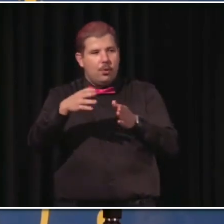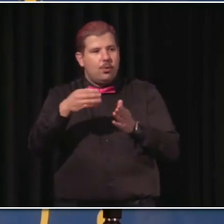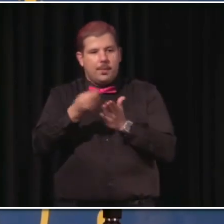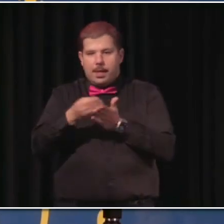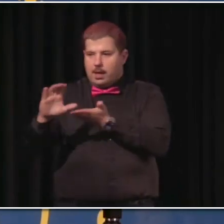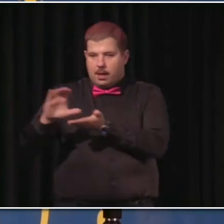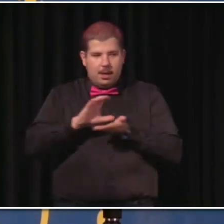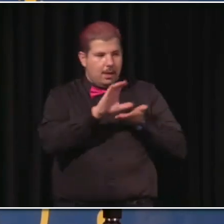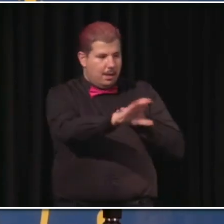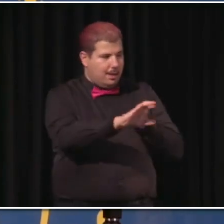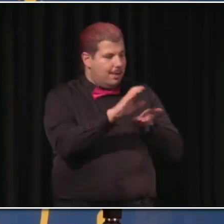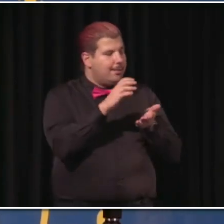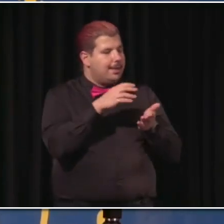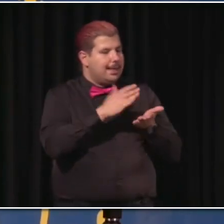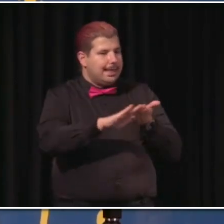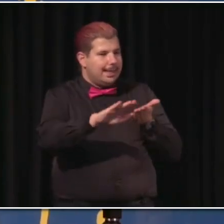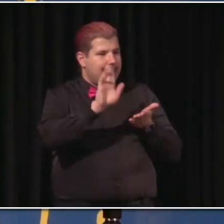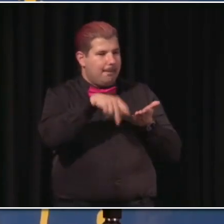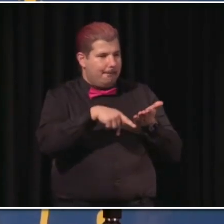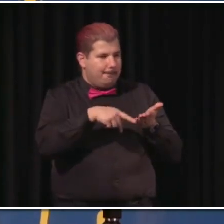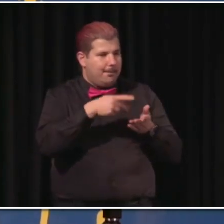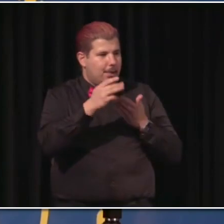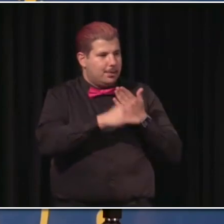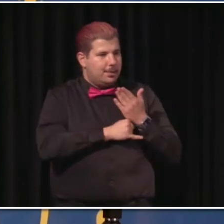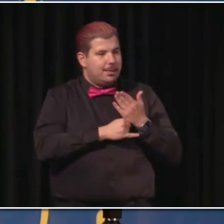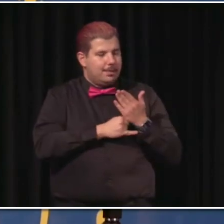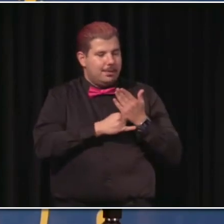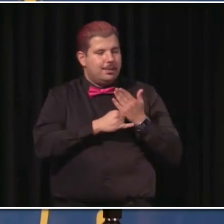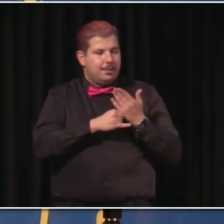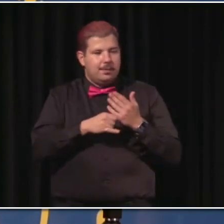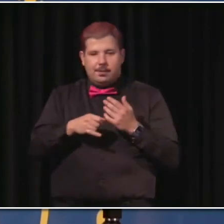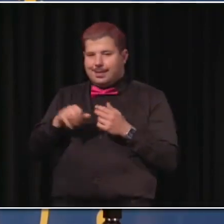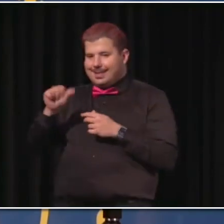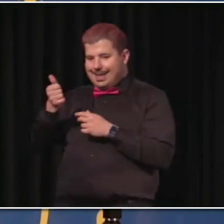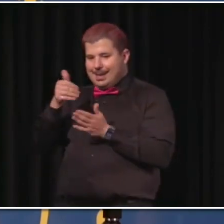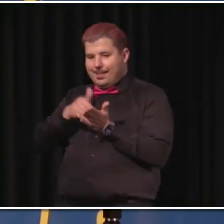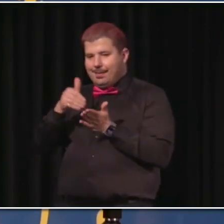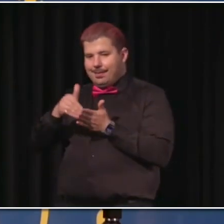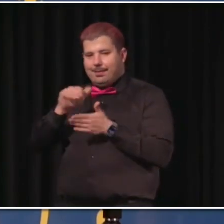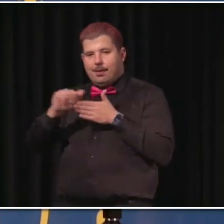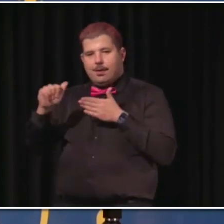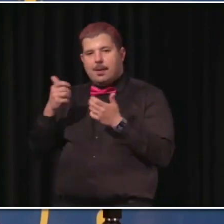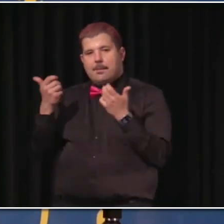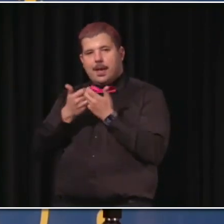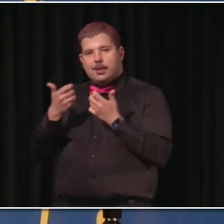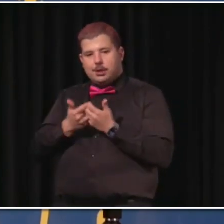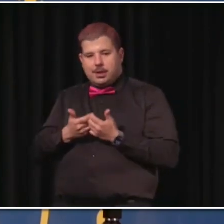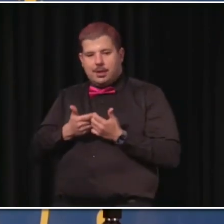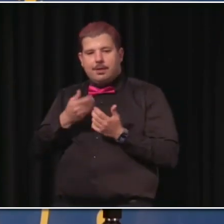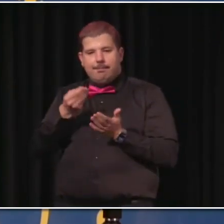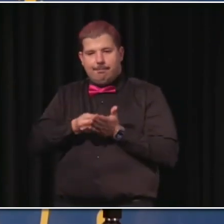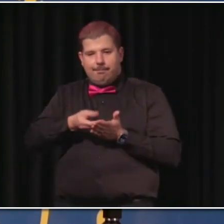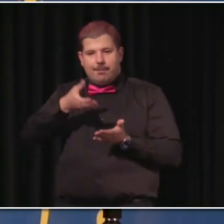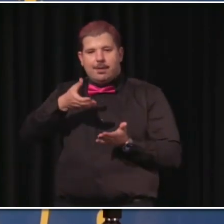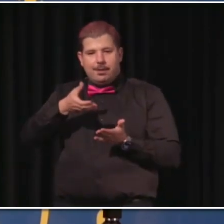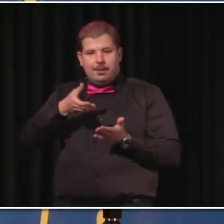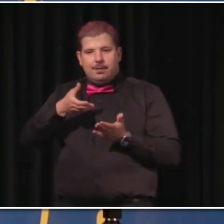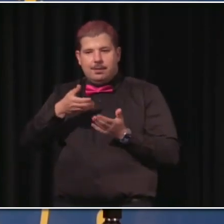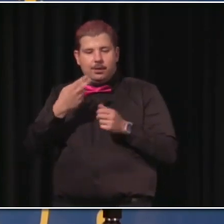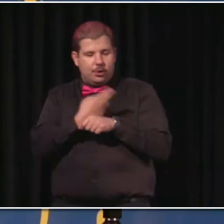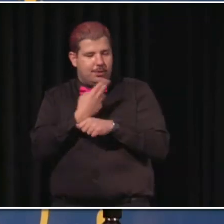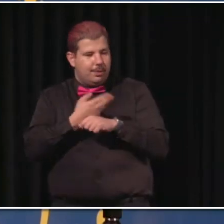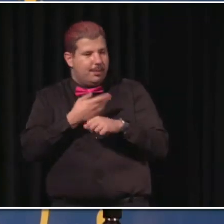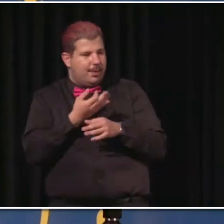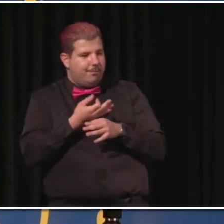I'm proposing a $10 million matching county fund using some of our freed up reserves